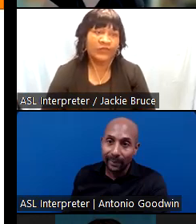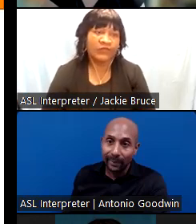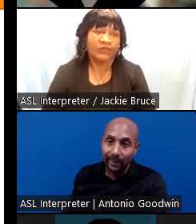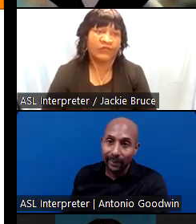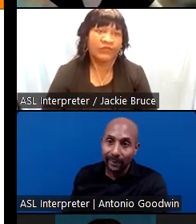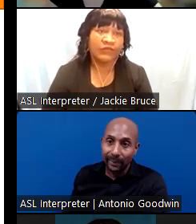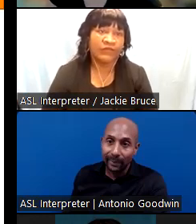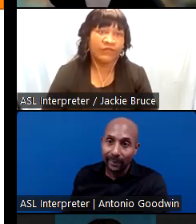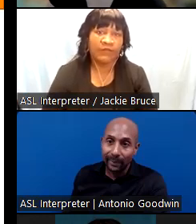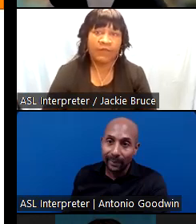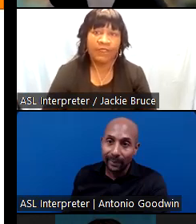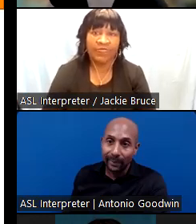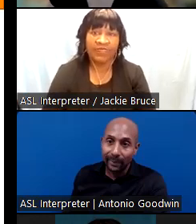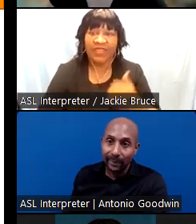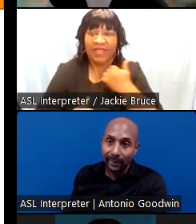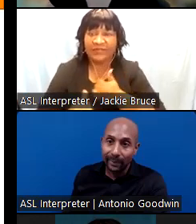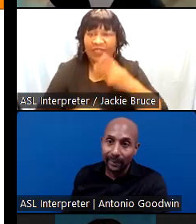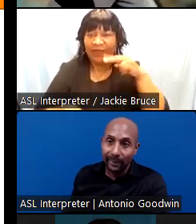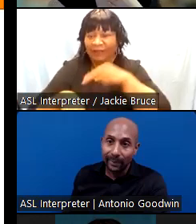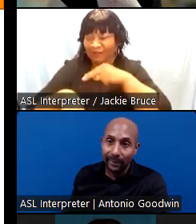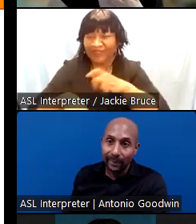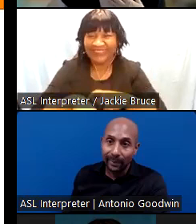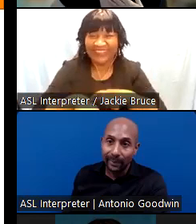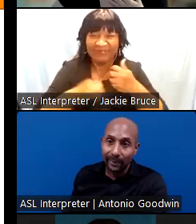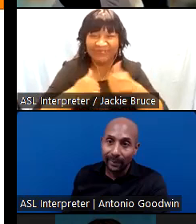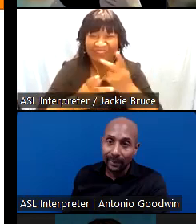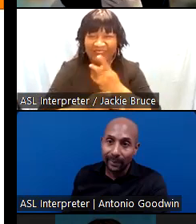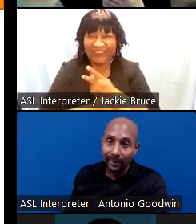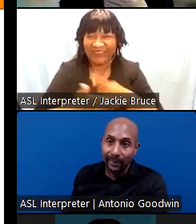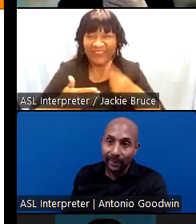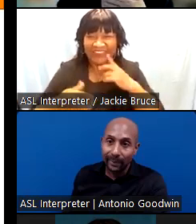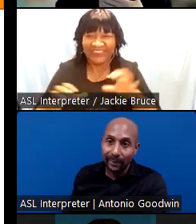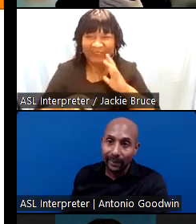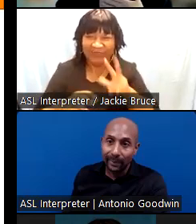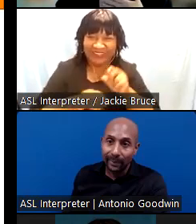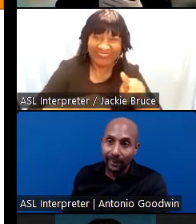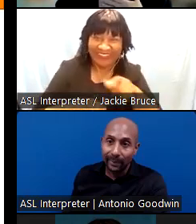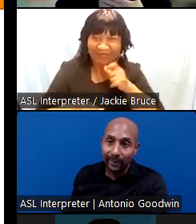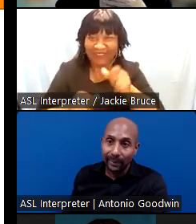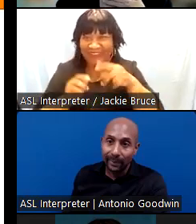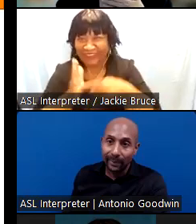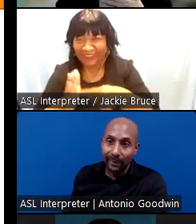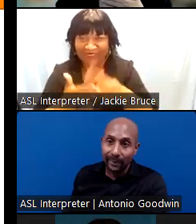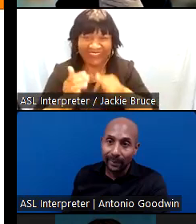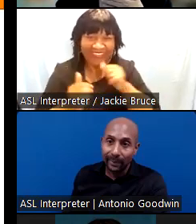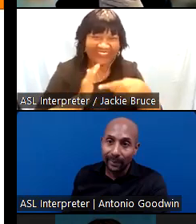So, sorry, I'm just worried about time. So I'm trying to figure out what to skip and what not to skip.